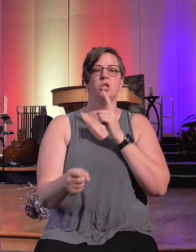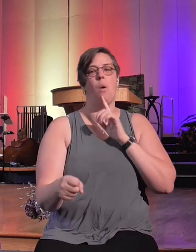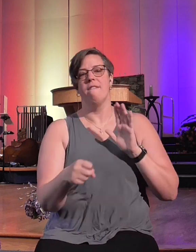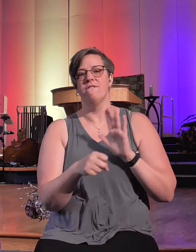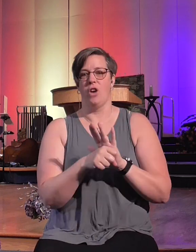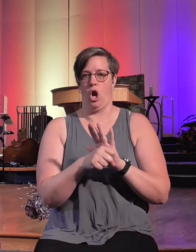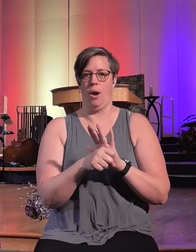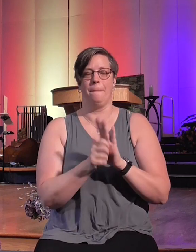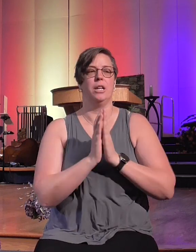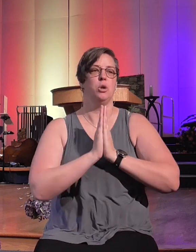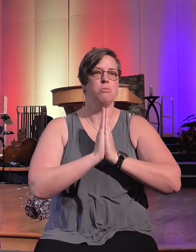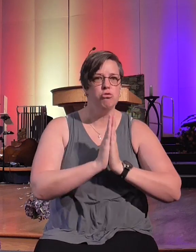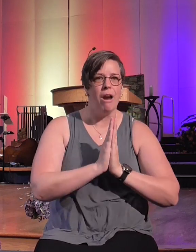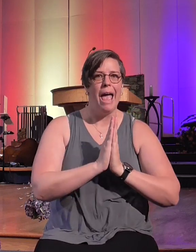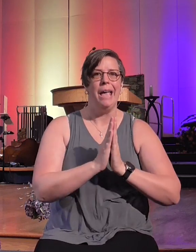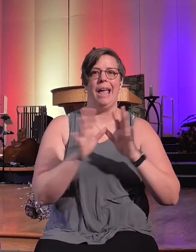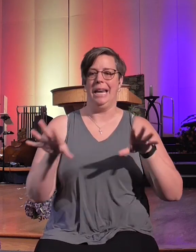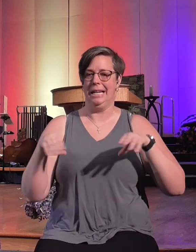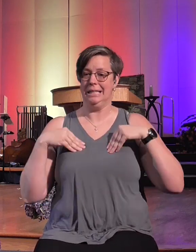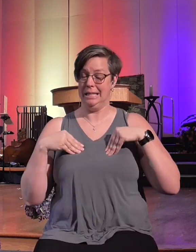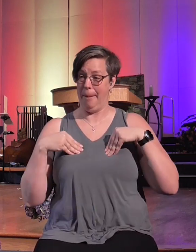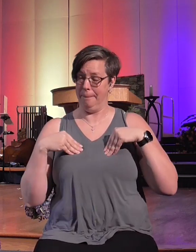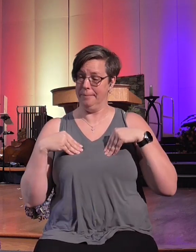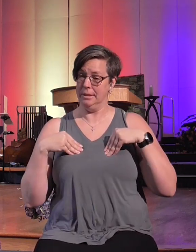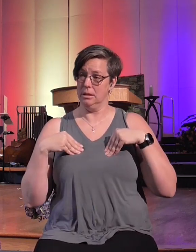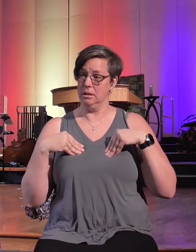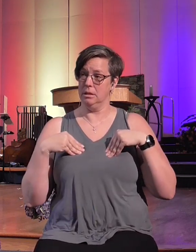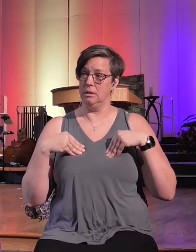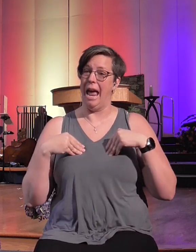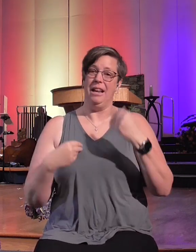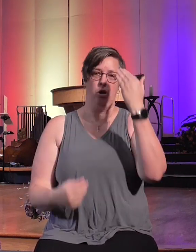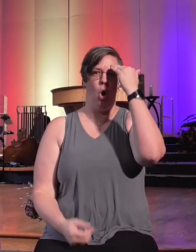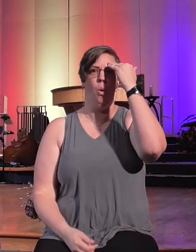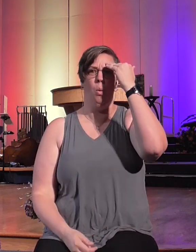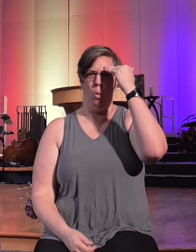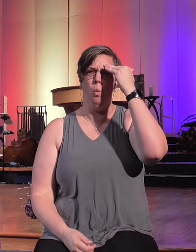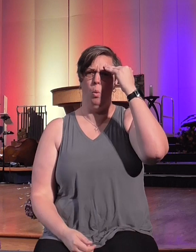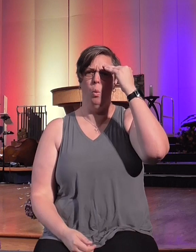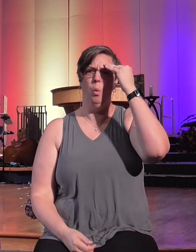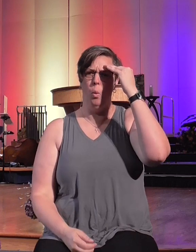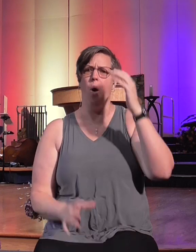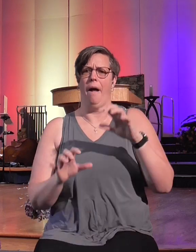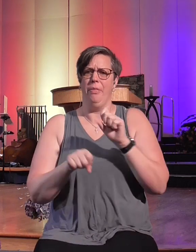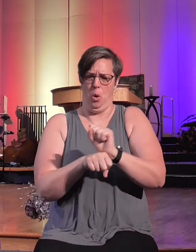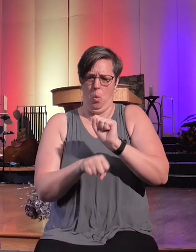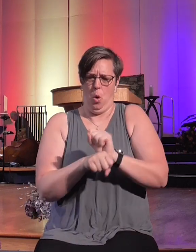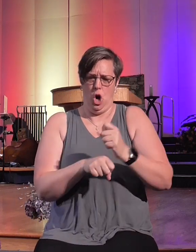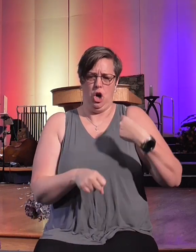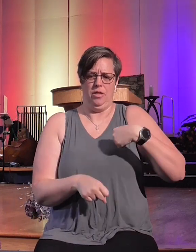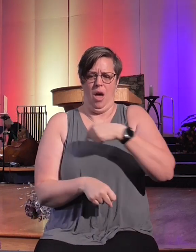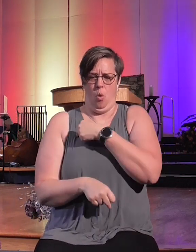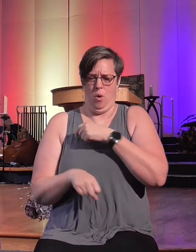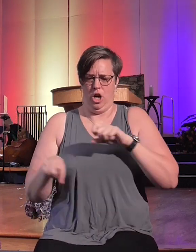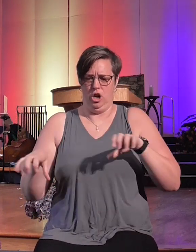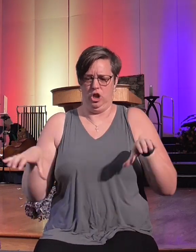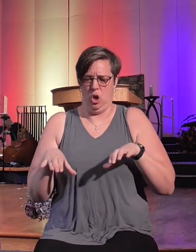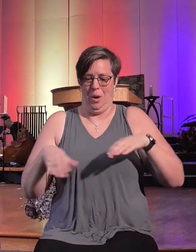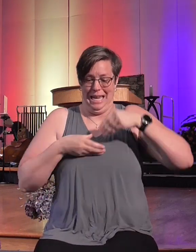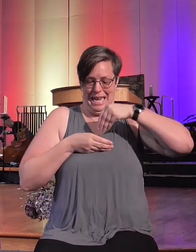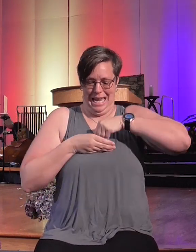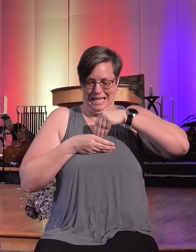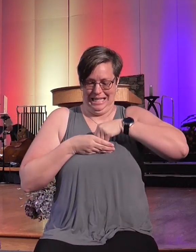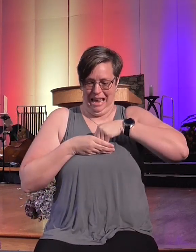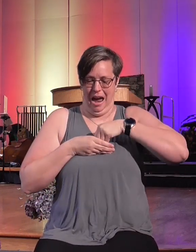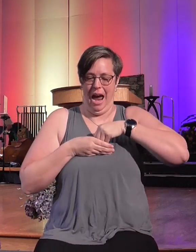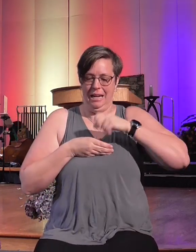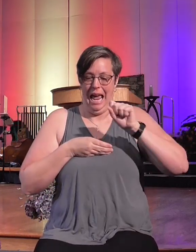to pray about, to accept, and to know that the work that we do within can allow peace